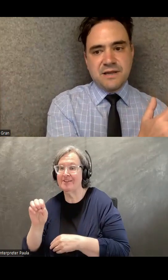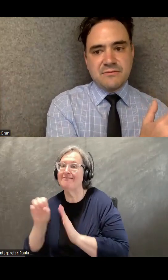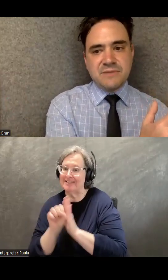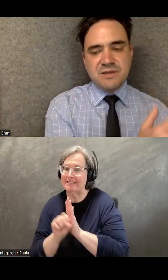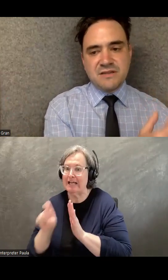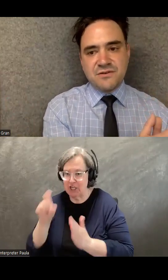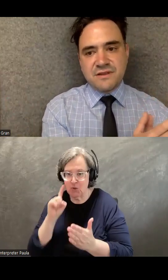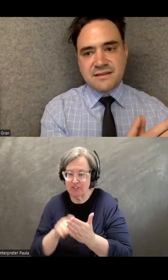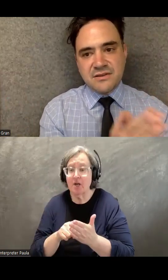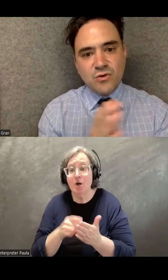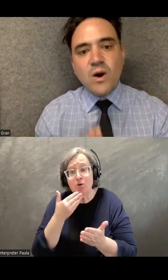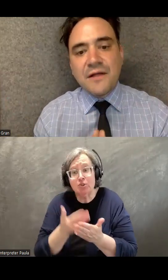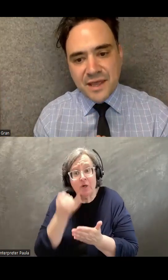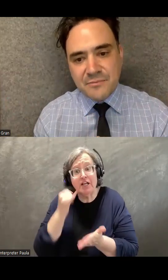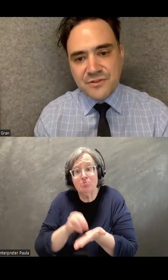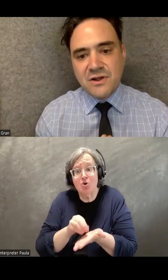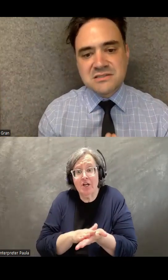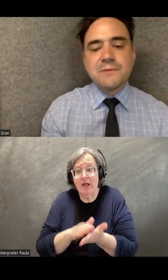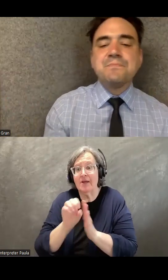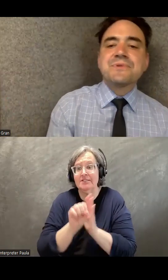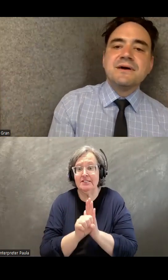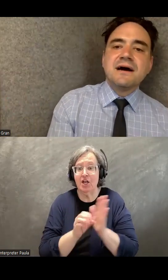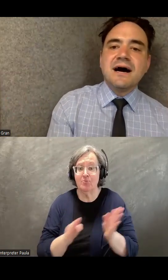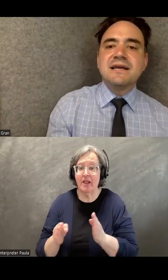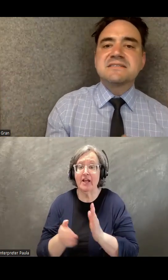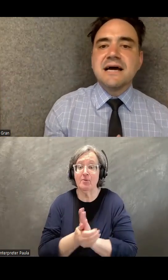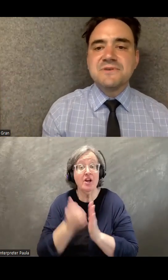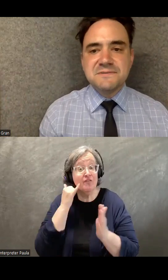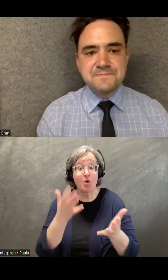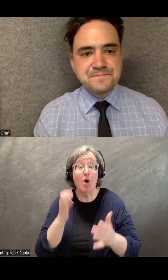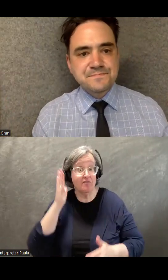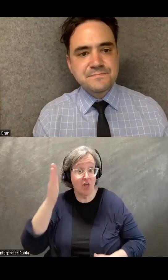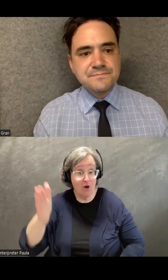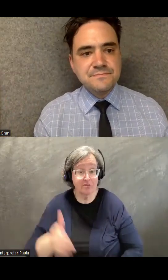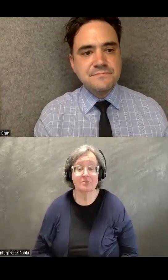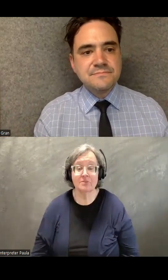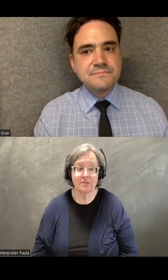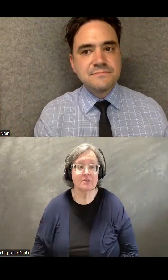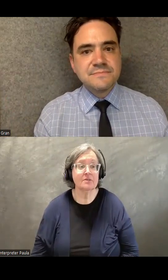state plan amendment if you think that you want them for the long term. Next slide, please.